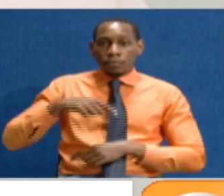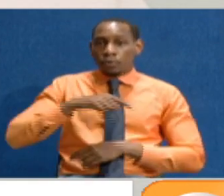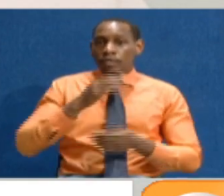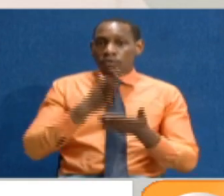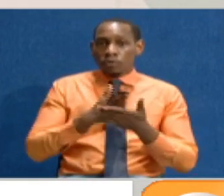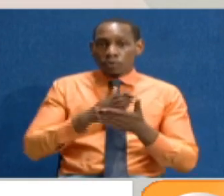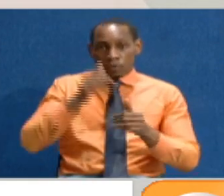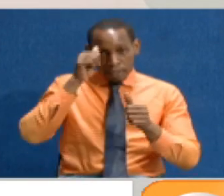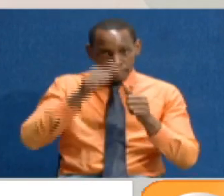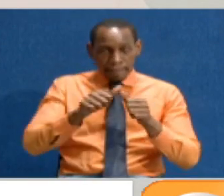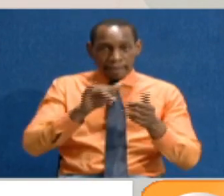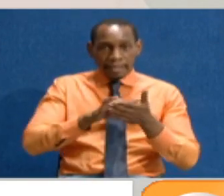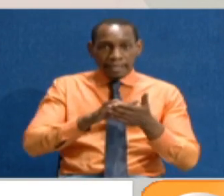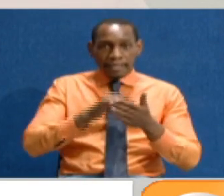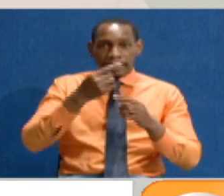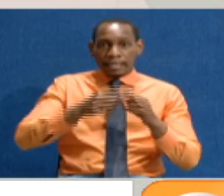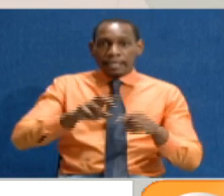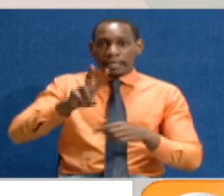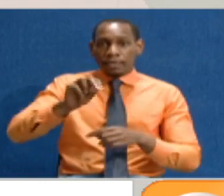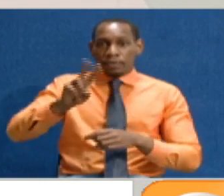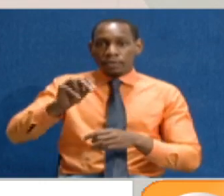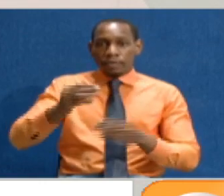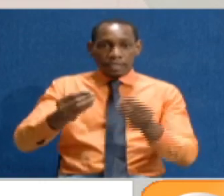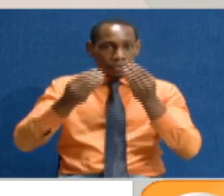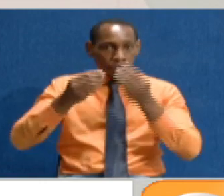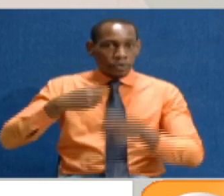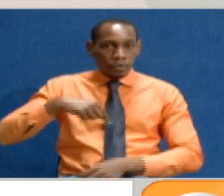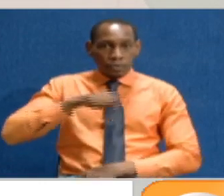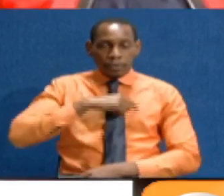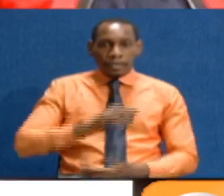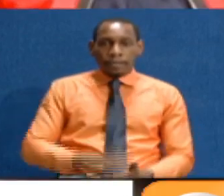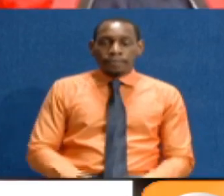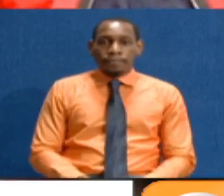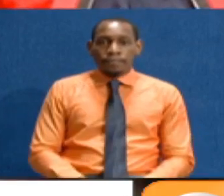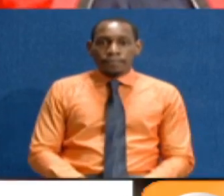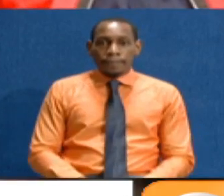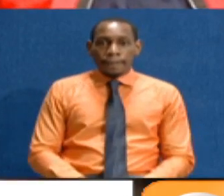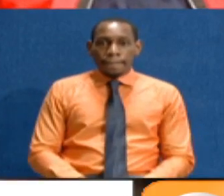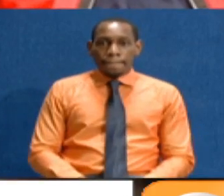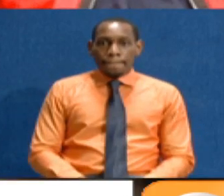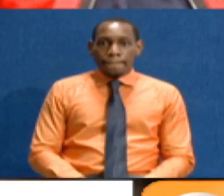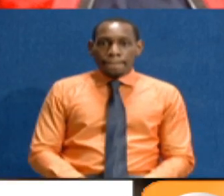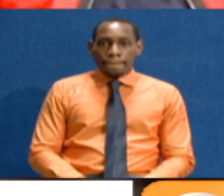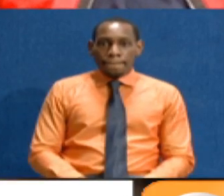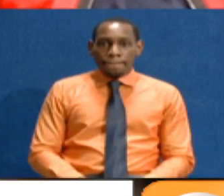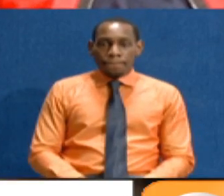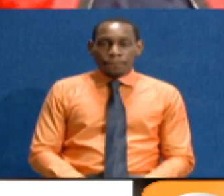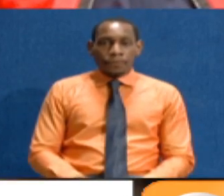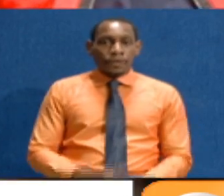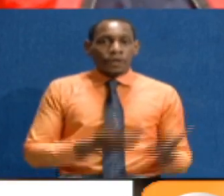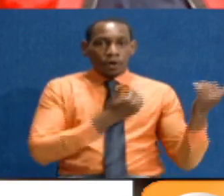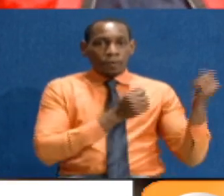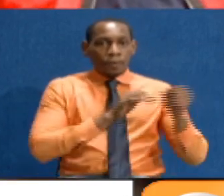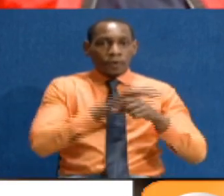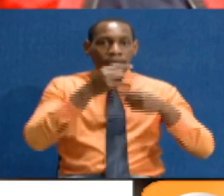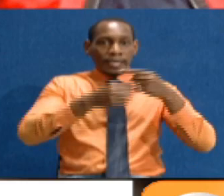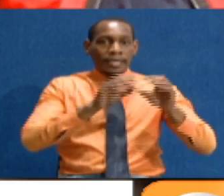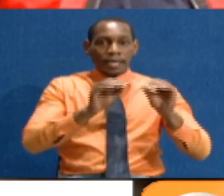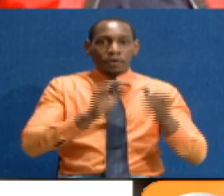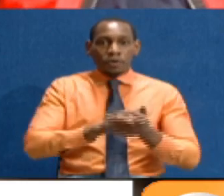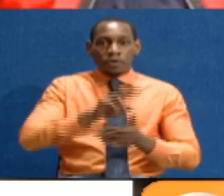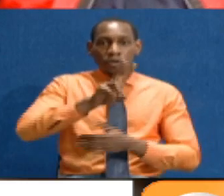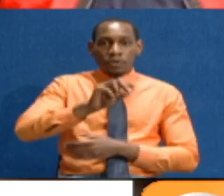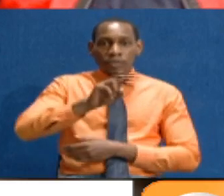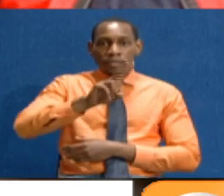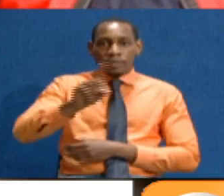really remember. I think that's what 2020 has taught us. We sure hope that there's no COVID-2020 or 2021. True. But thank you so much,